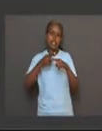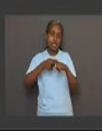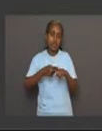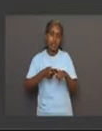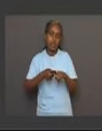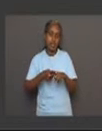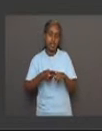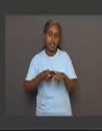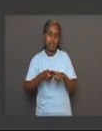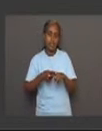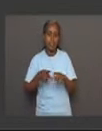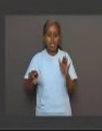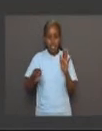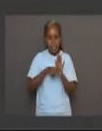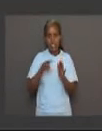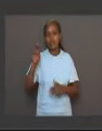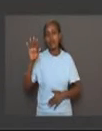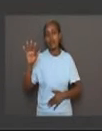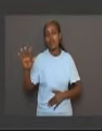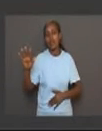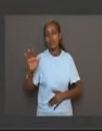intersects at minus 5.